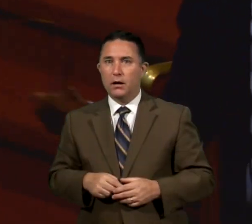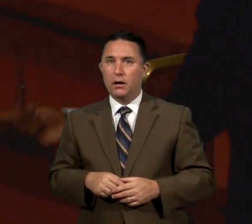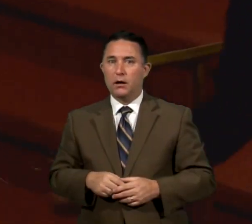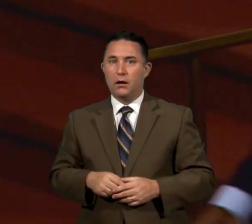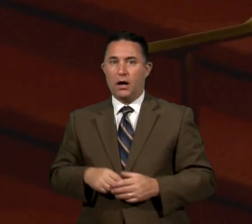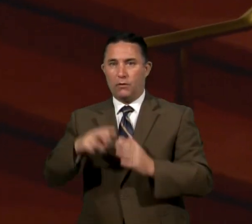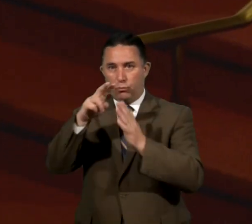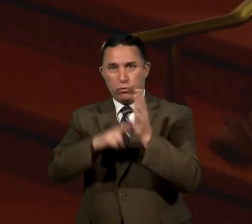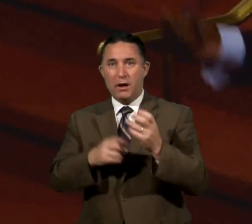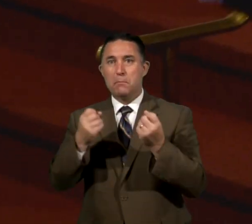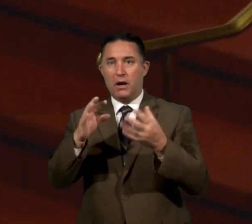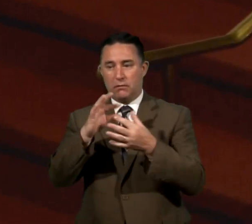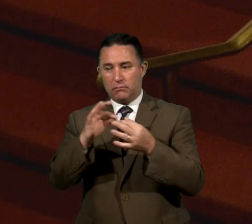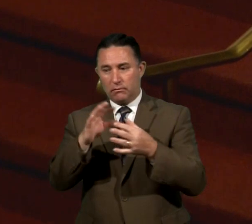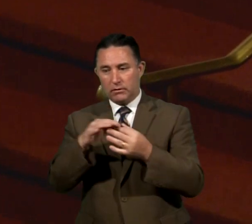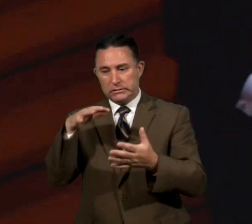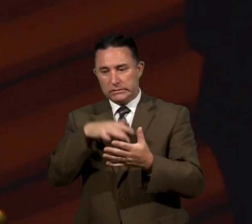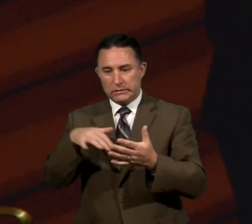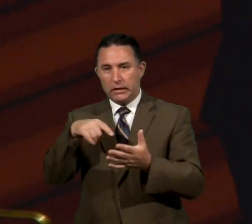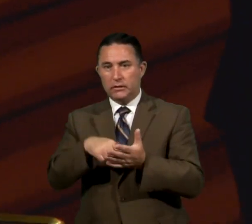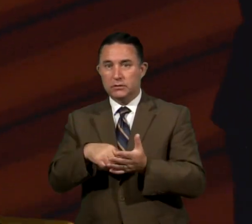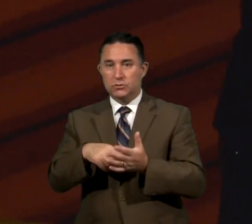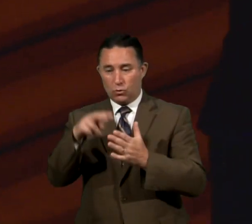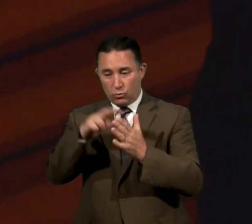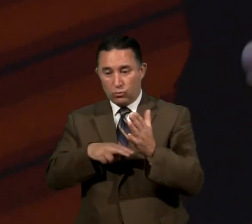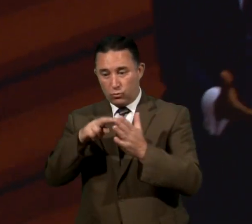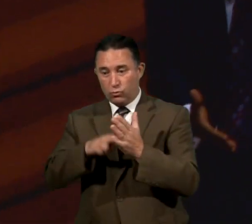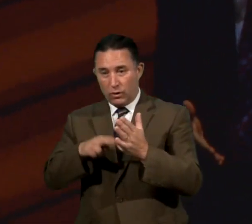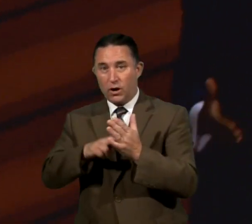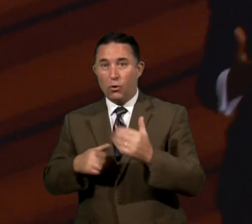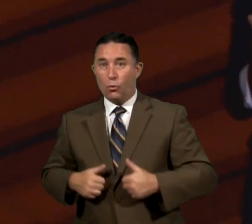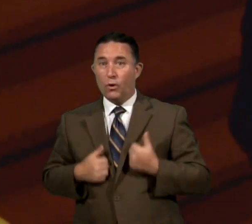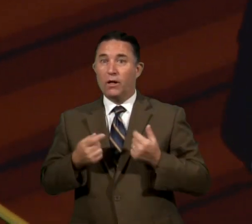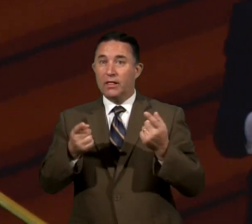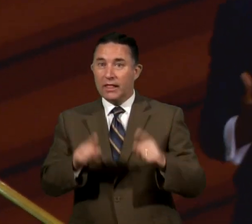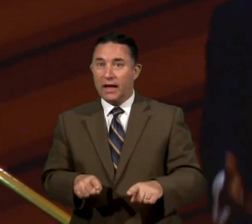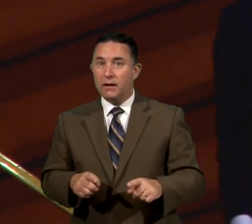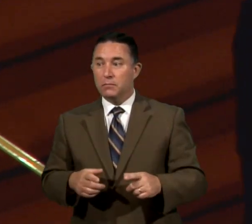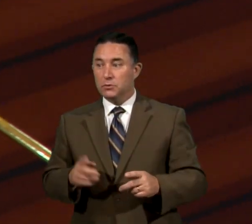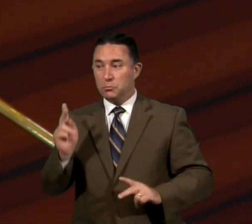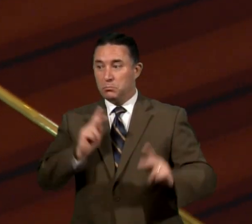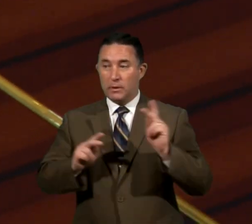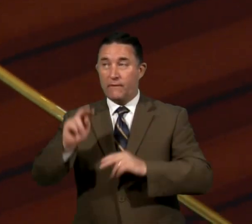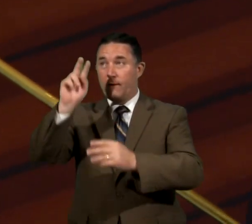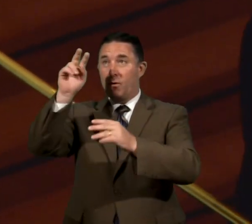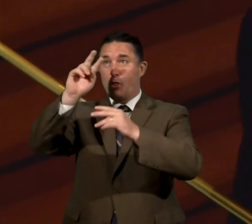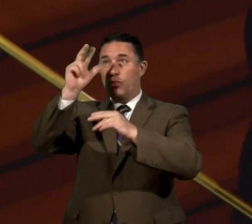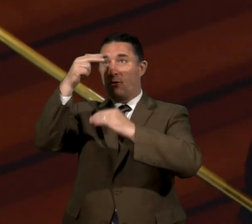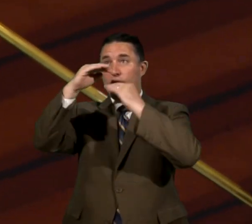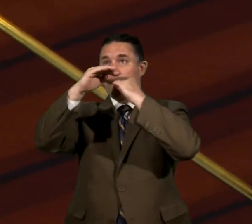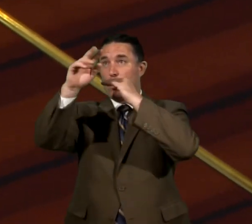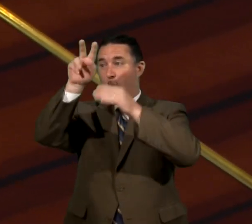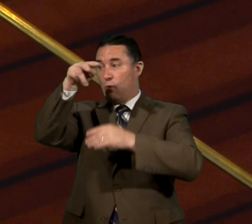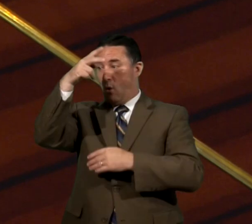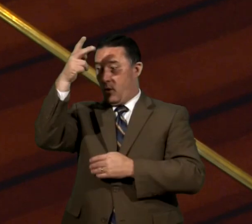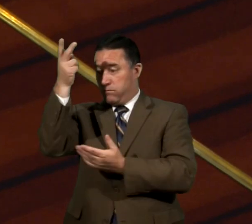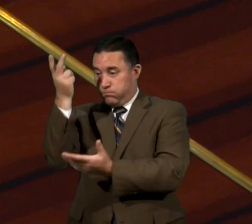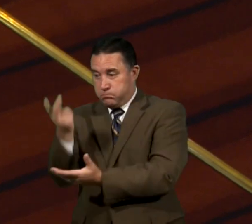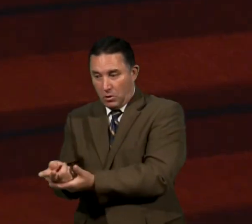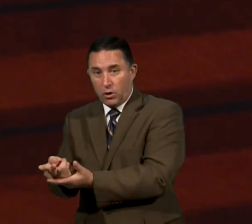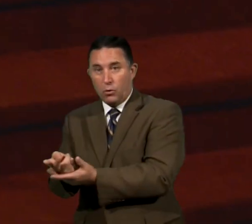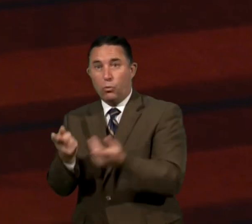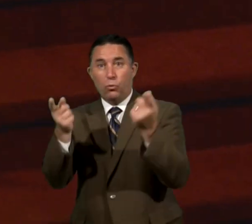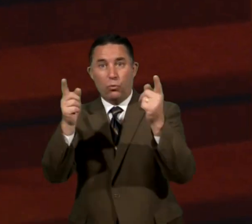I've read many incidences studying from this. I've read real life incidences of what happened to people when they fall from a third floor. Right.